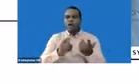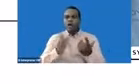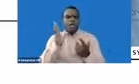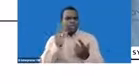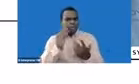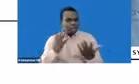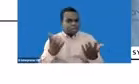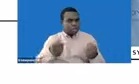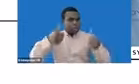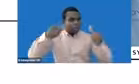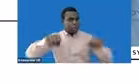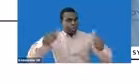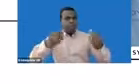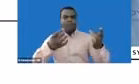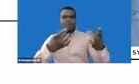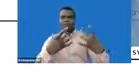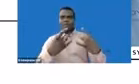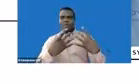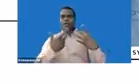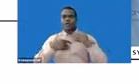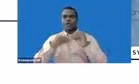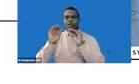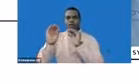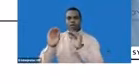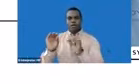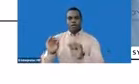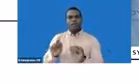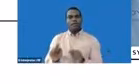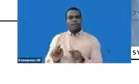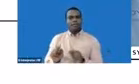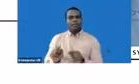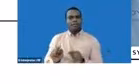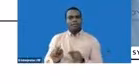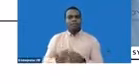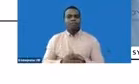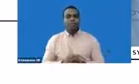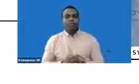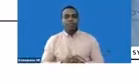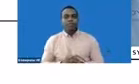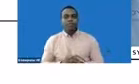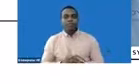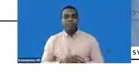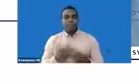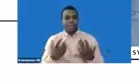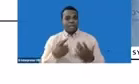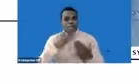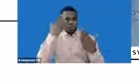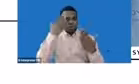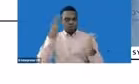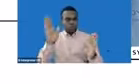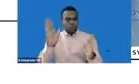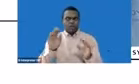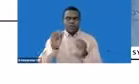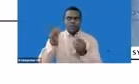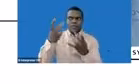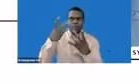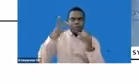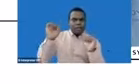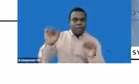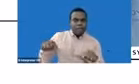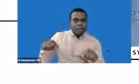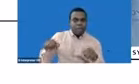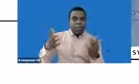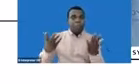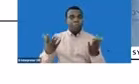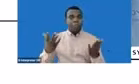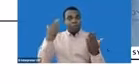don't know about it. We were aiming for a very broad set of answers to know why there aren't